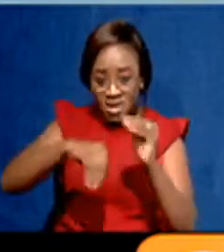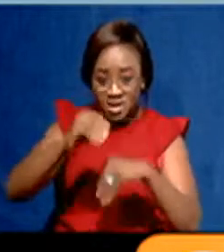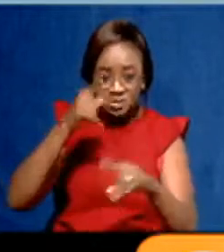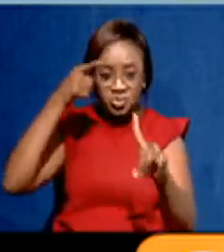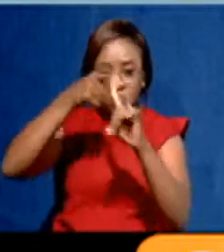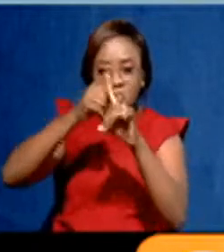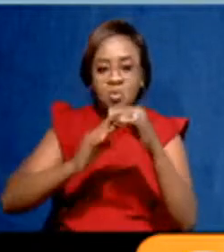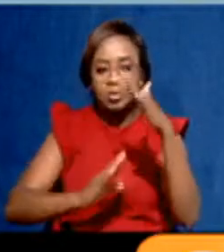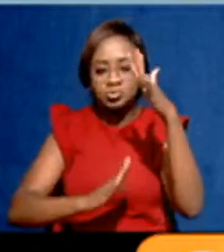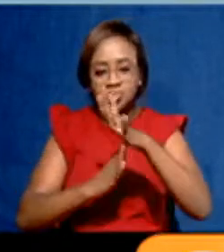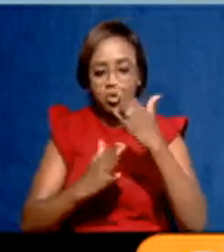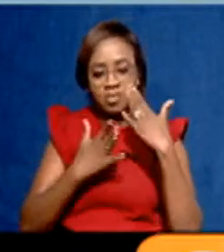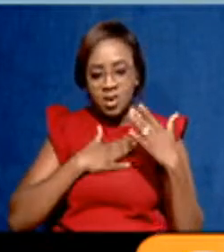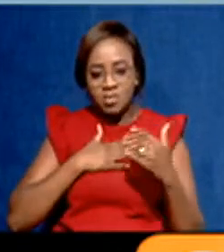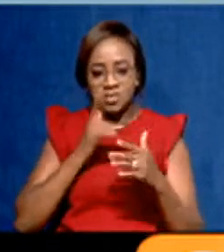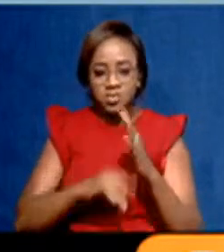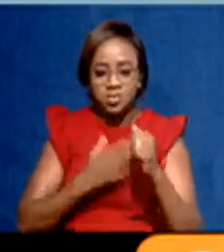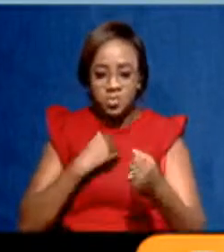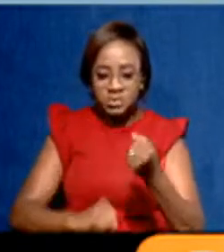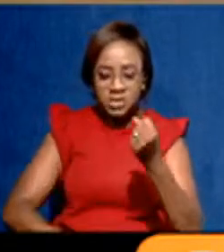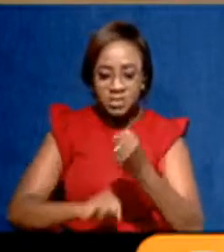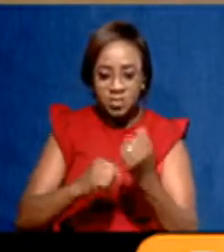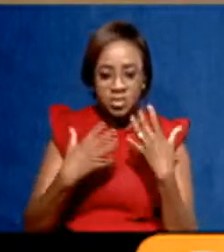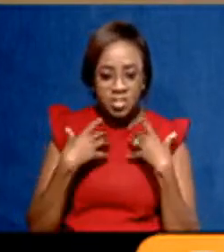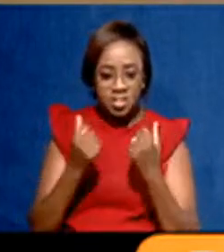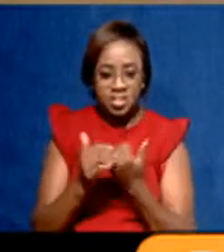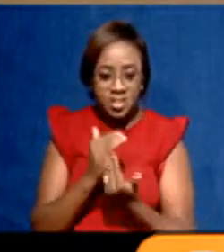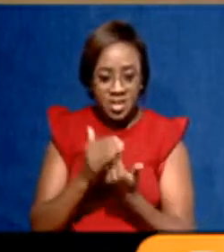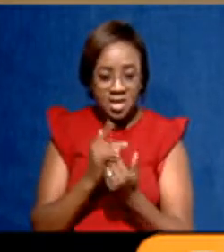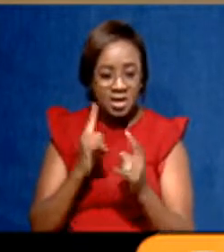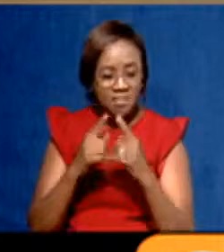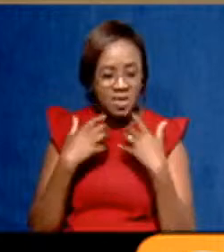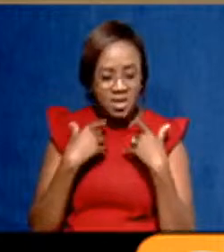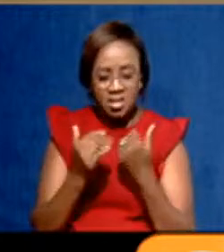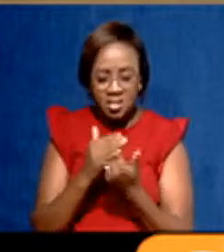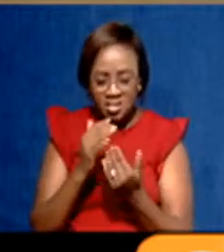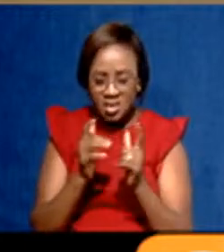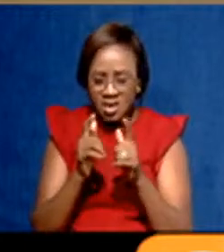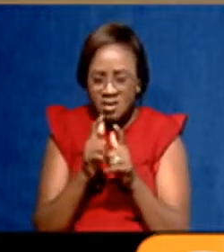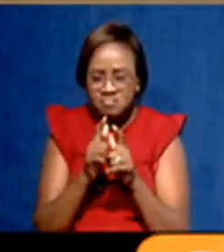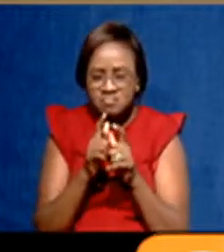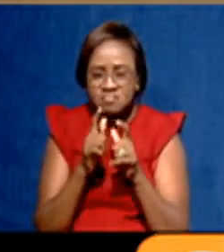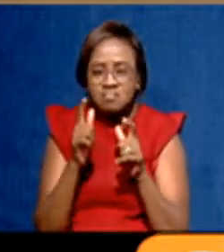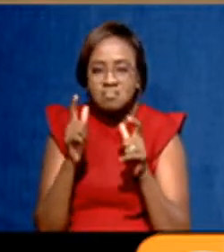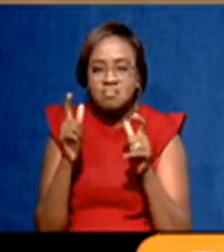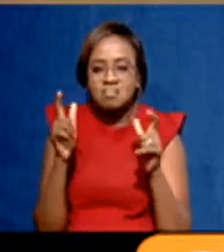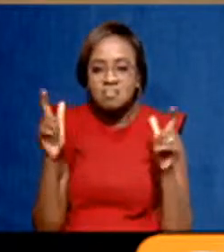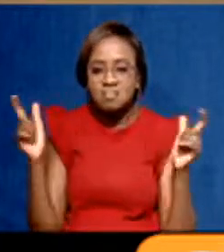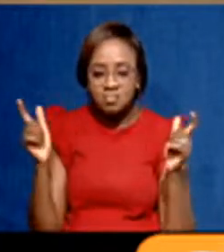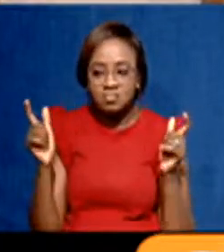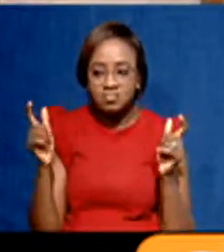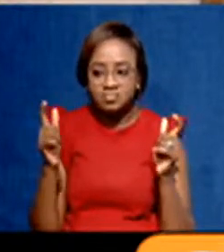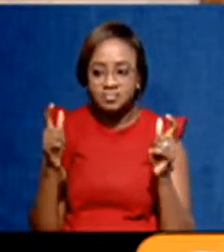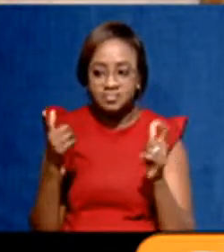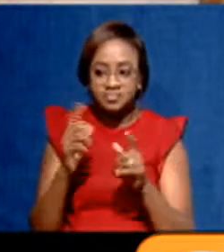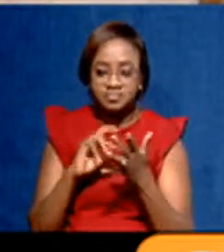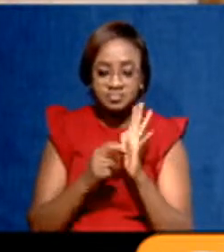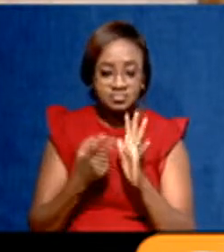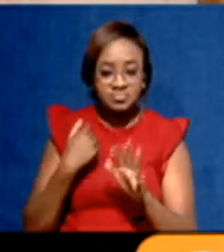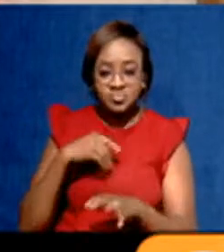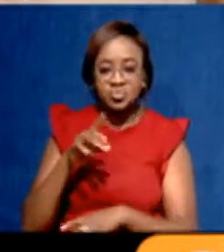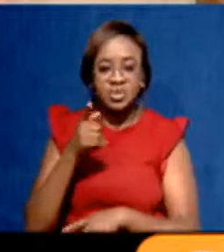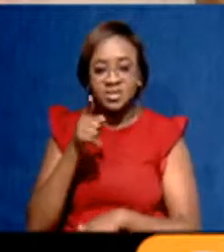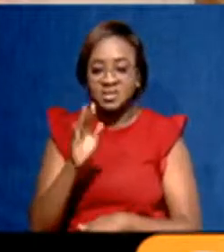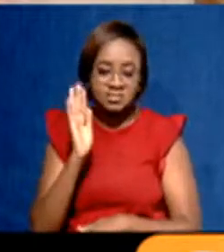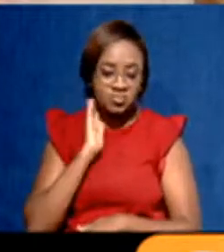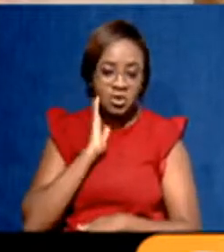healthcare. But healthcare is quite huge. It has several moving parts. We do not purport to say Murang'a healthcare is